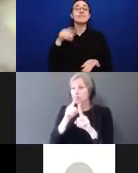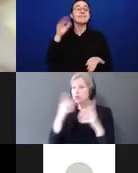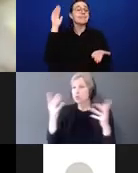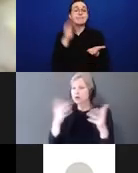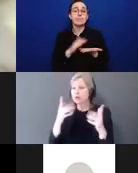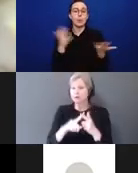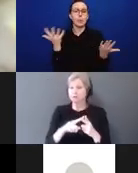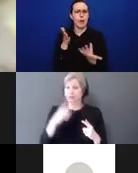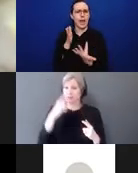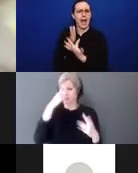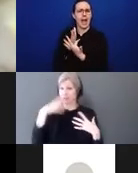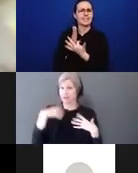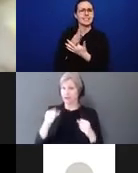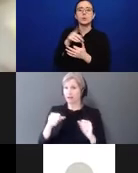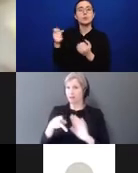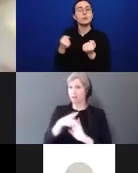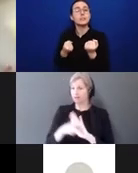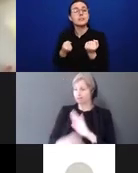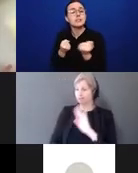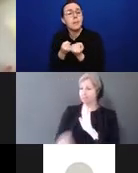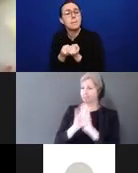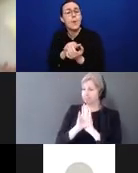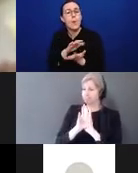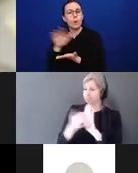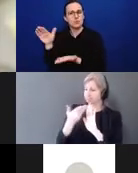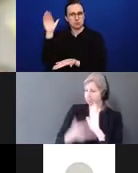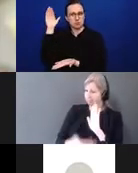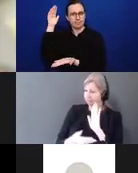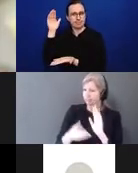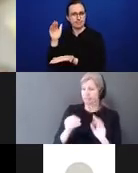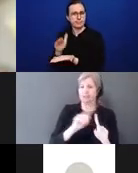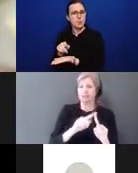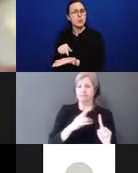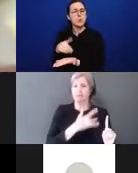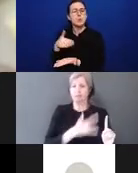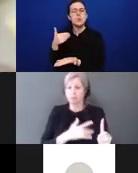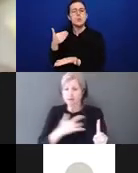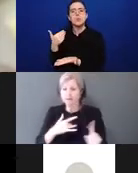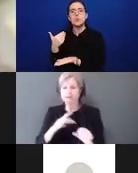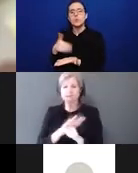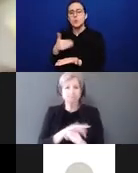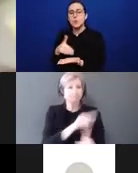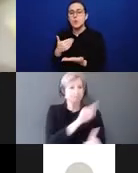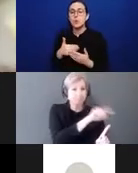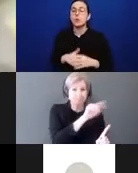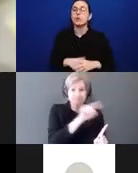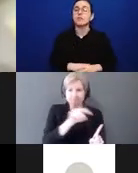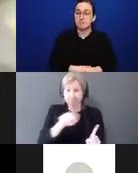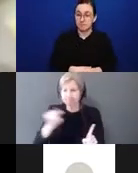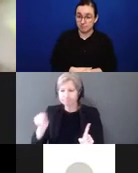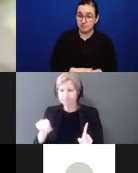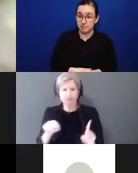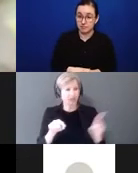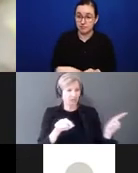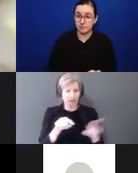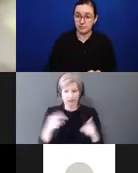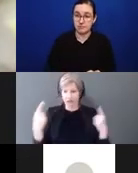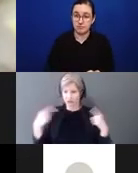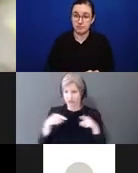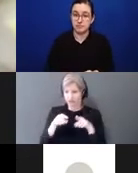mental health policies in the different Canadian provinces and territories, and verify how they aligned with the